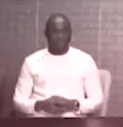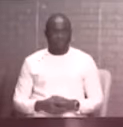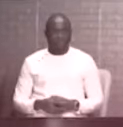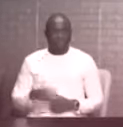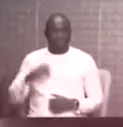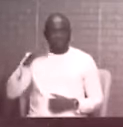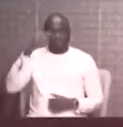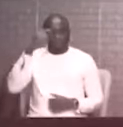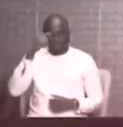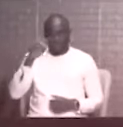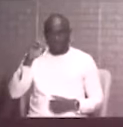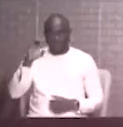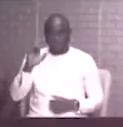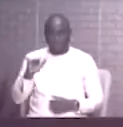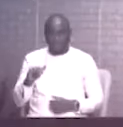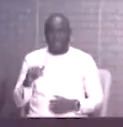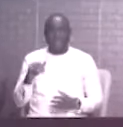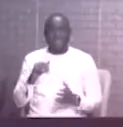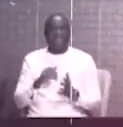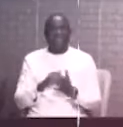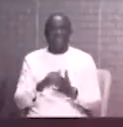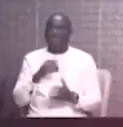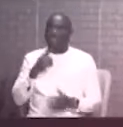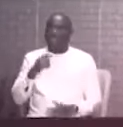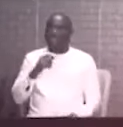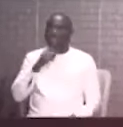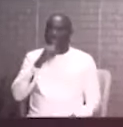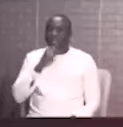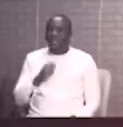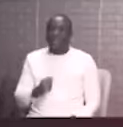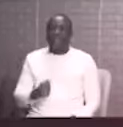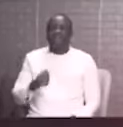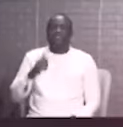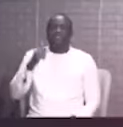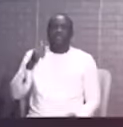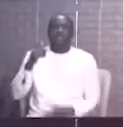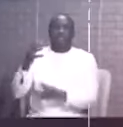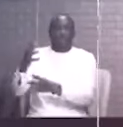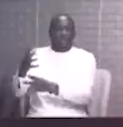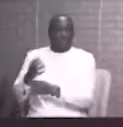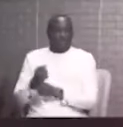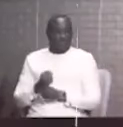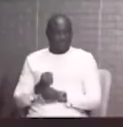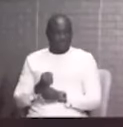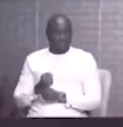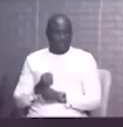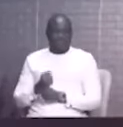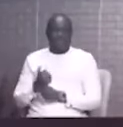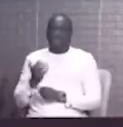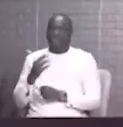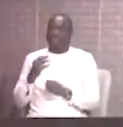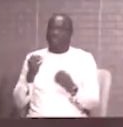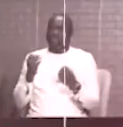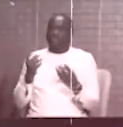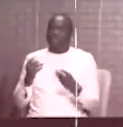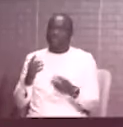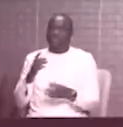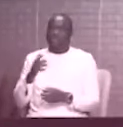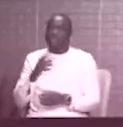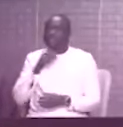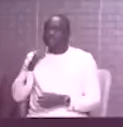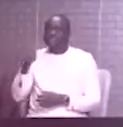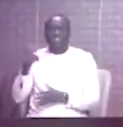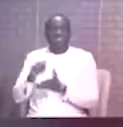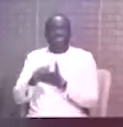For by it the elders obtain. There are many elders that did not obtain